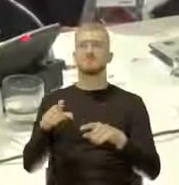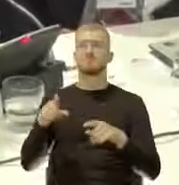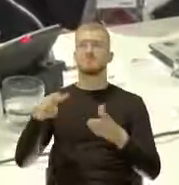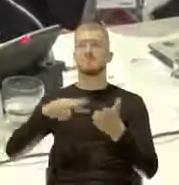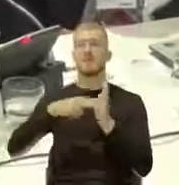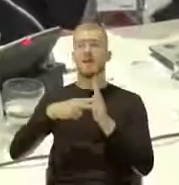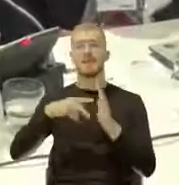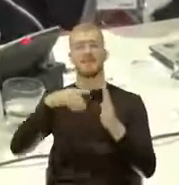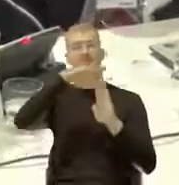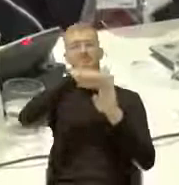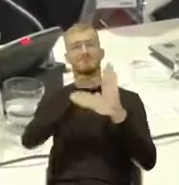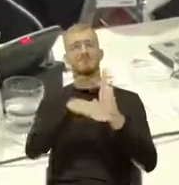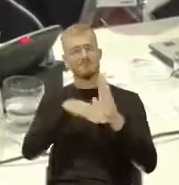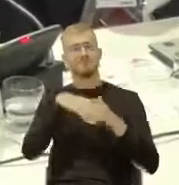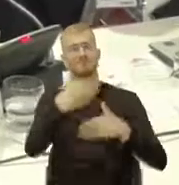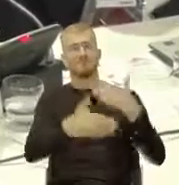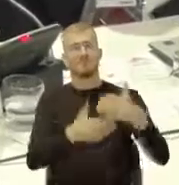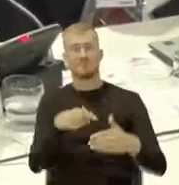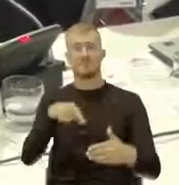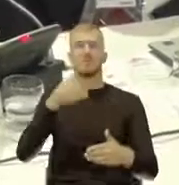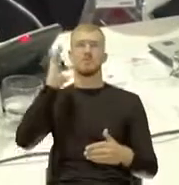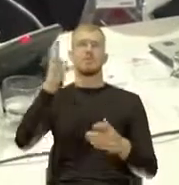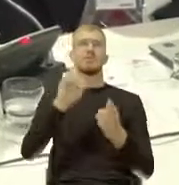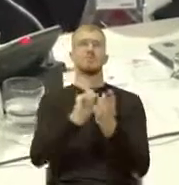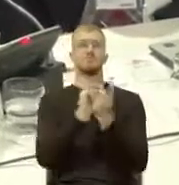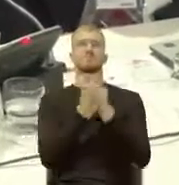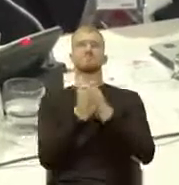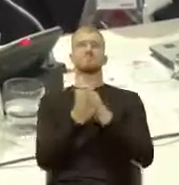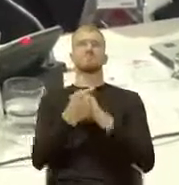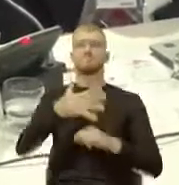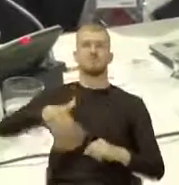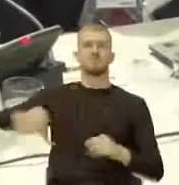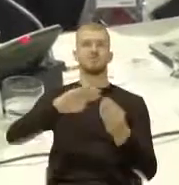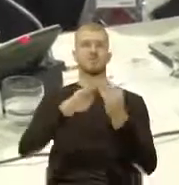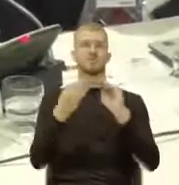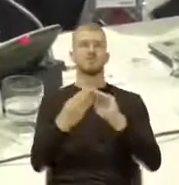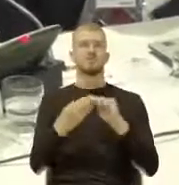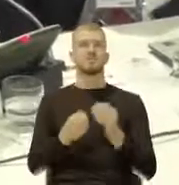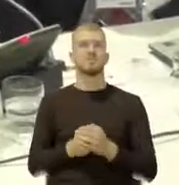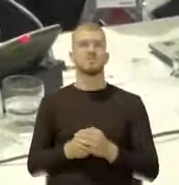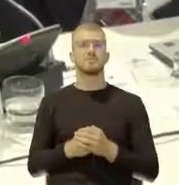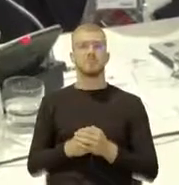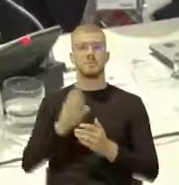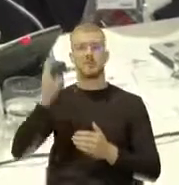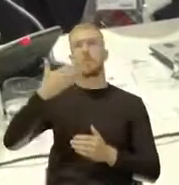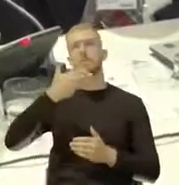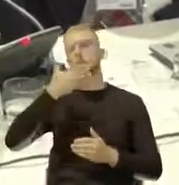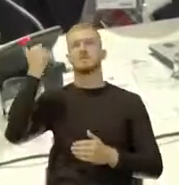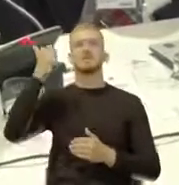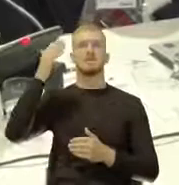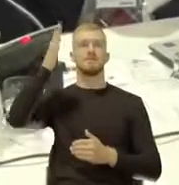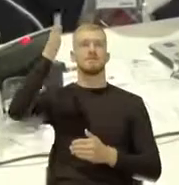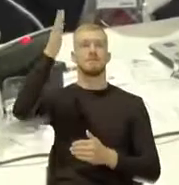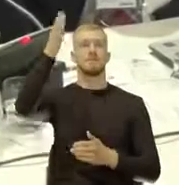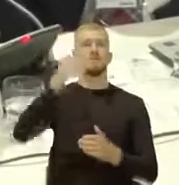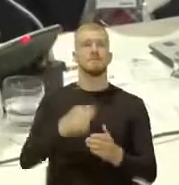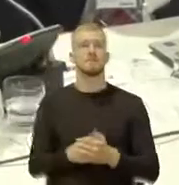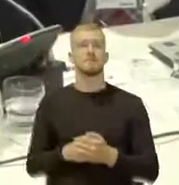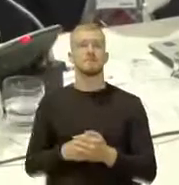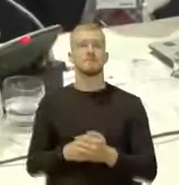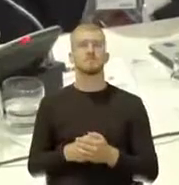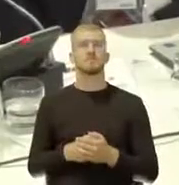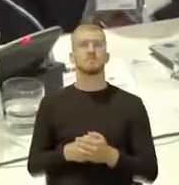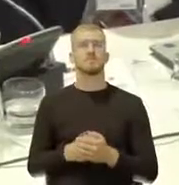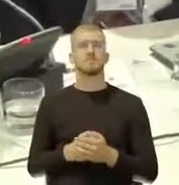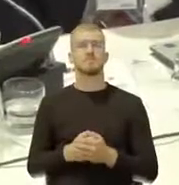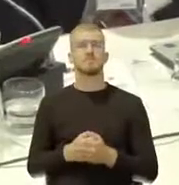city. So we retrofitted hundreds of blocks, flats in our city with European funds.